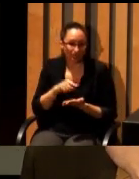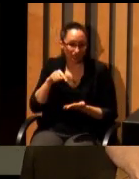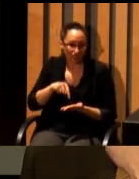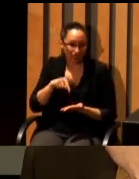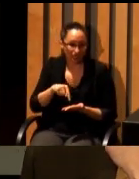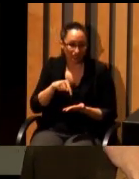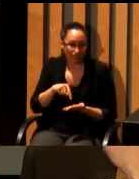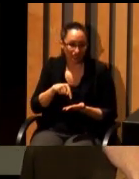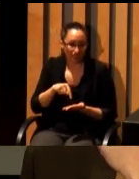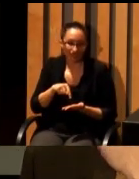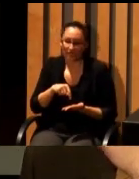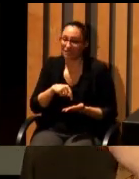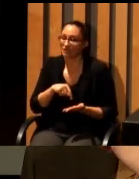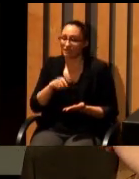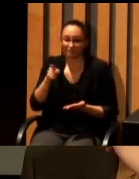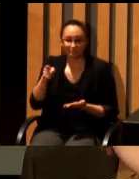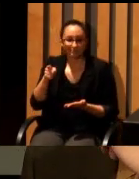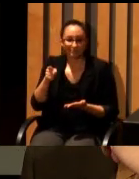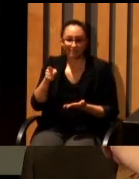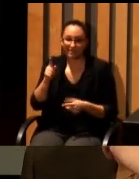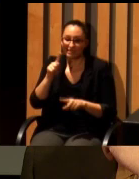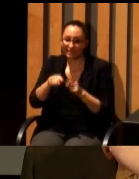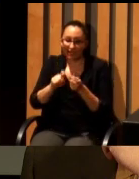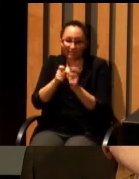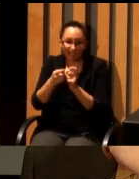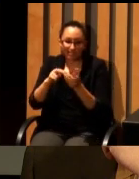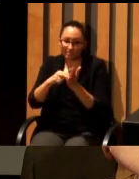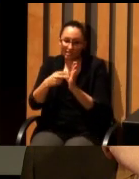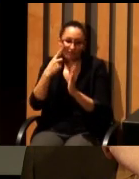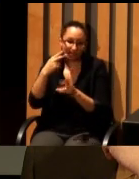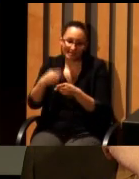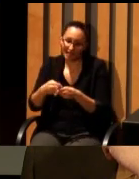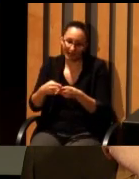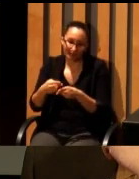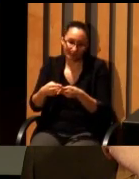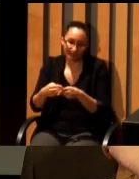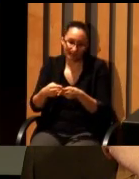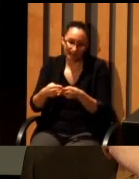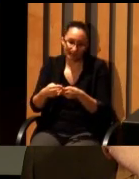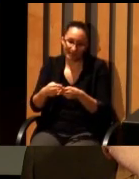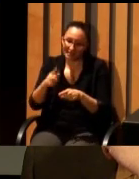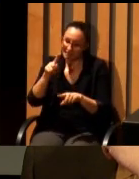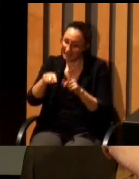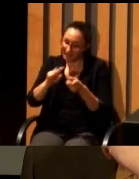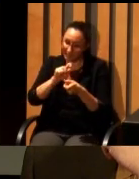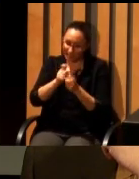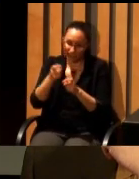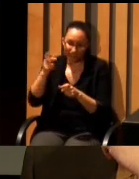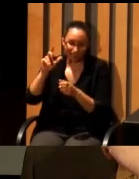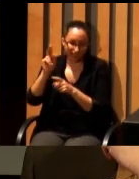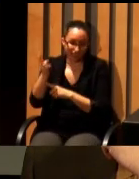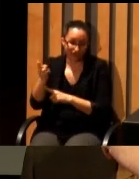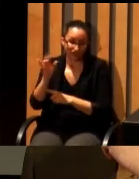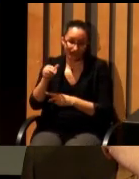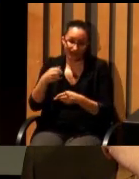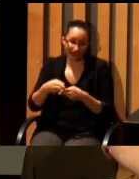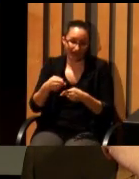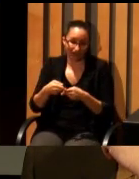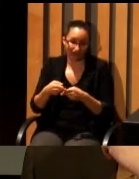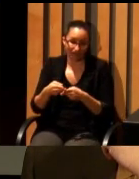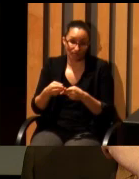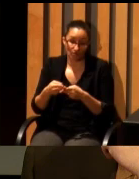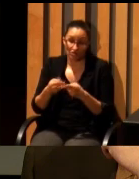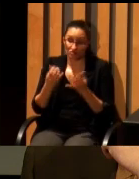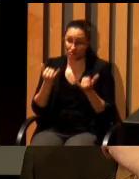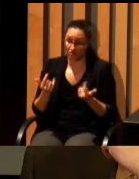epithet. He can't change its meaning any more than he can change its shameful history. Where does that leave the rest of